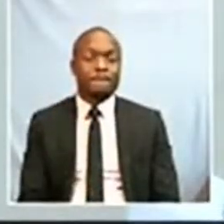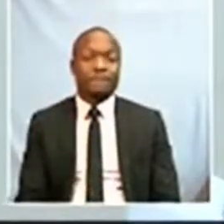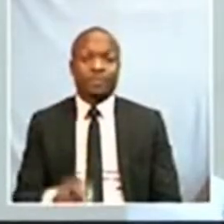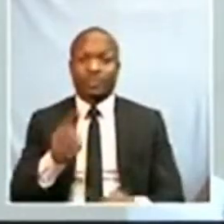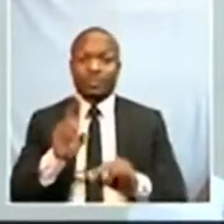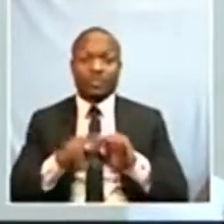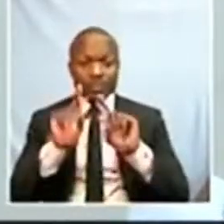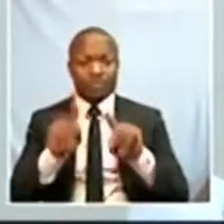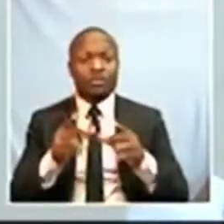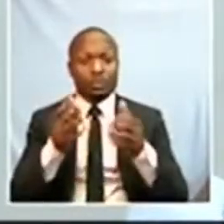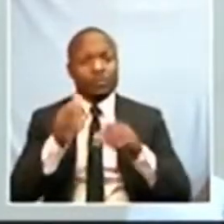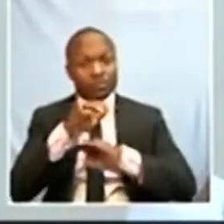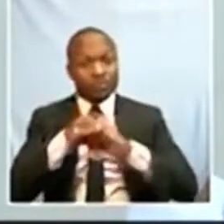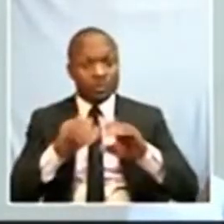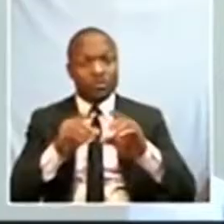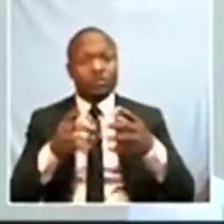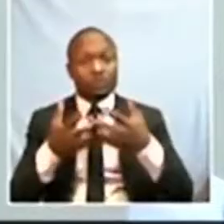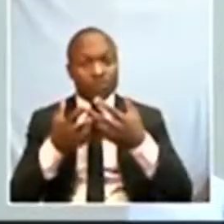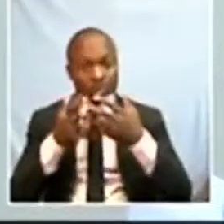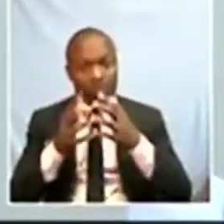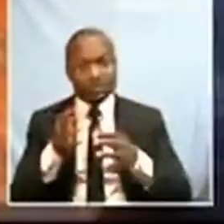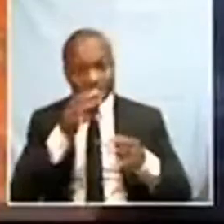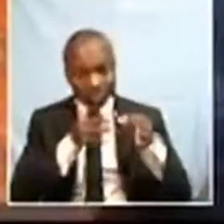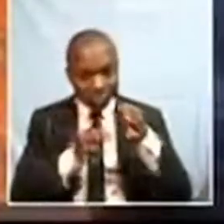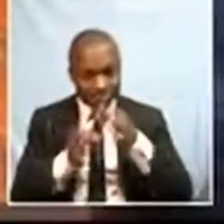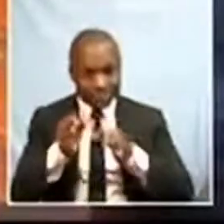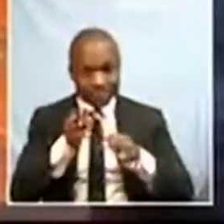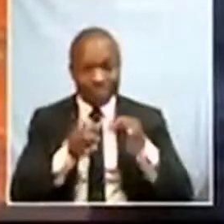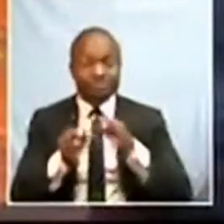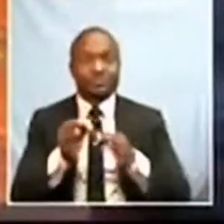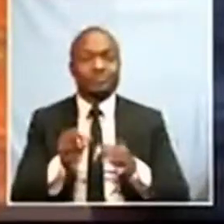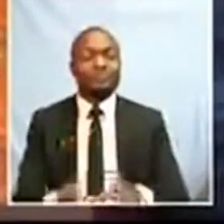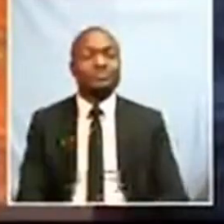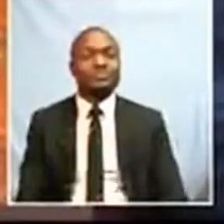Chair, I would like to call upon engineer to clarify that.